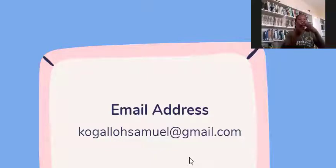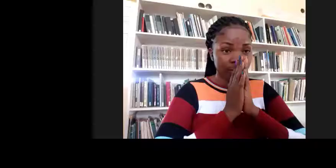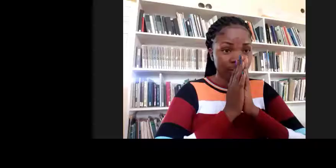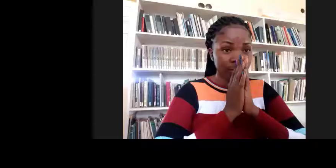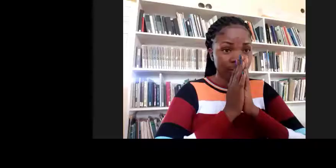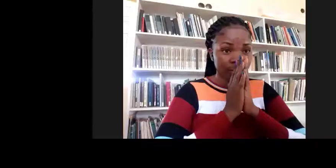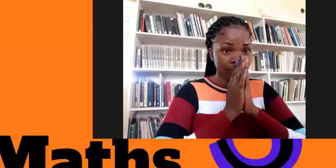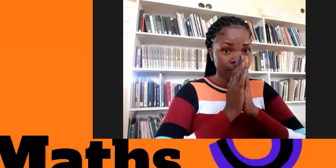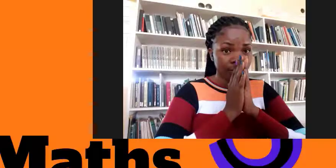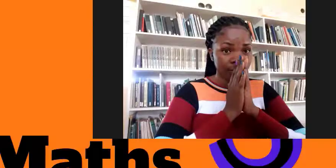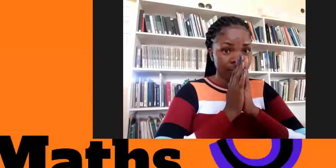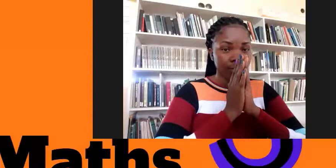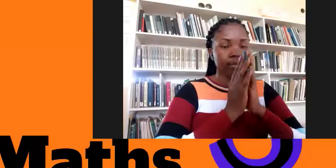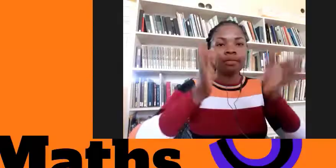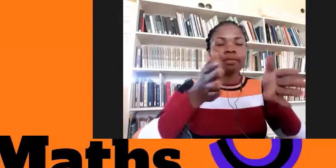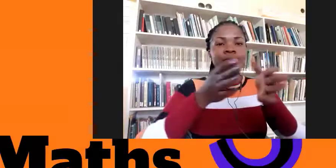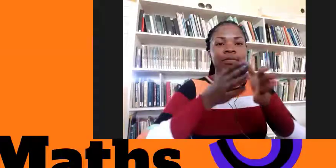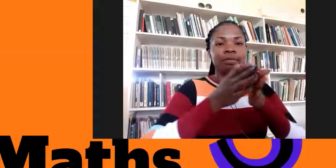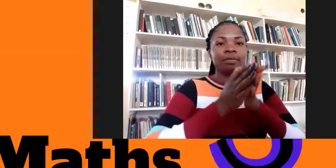Welcome. Hello students,